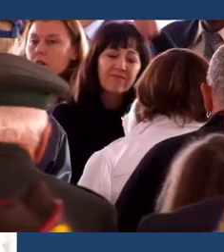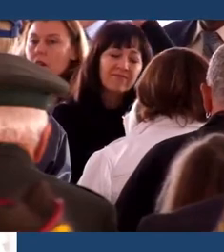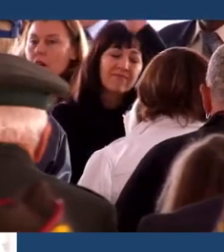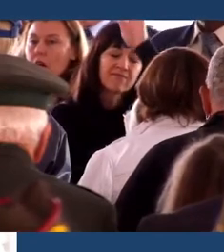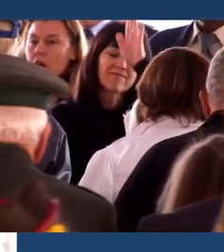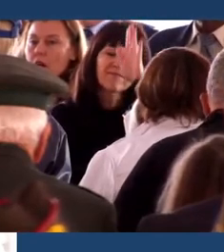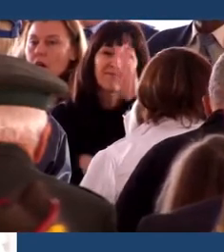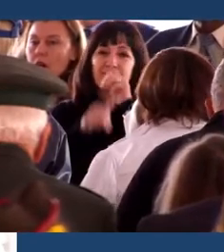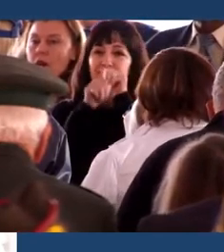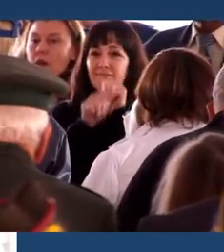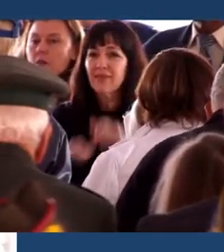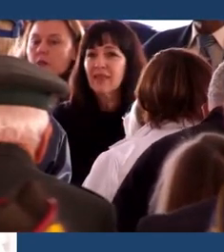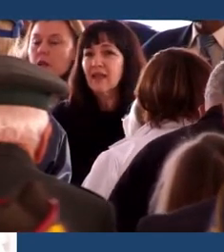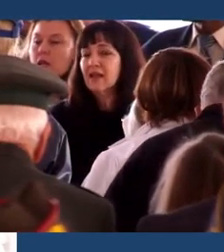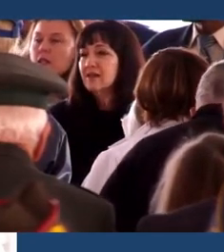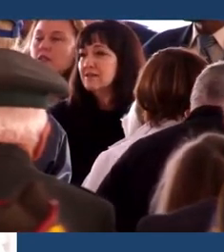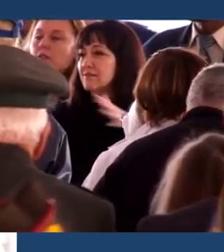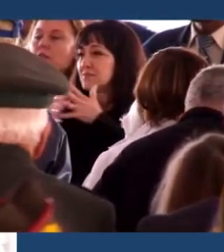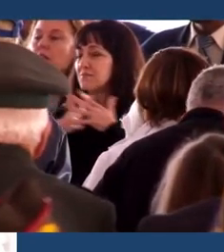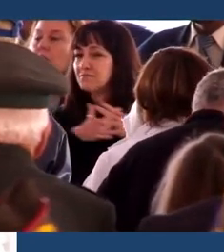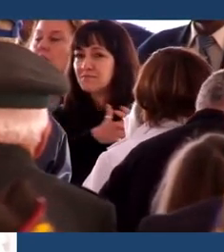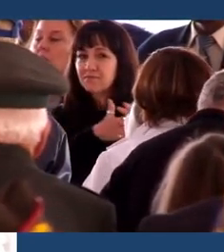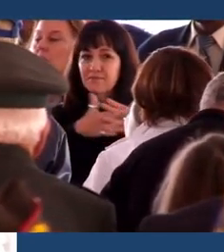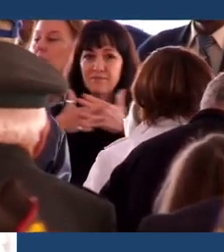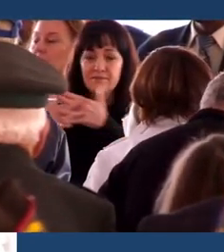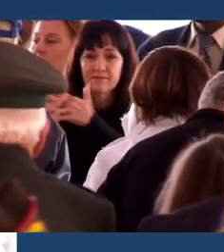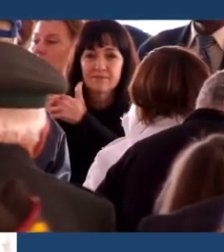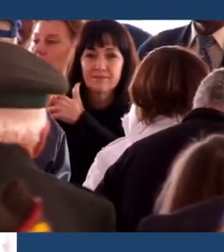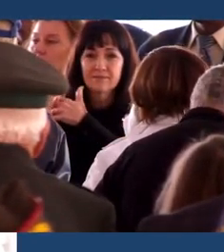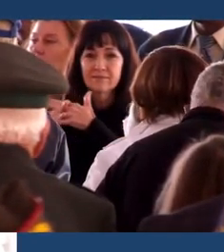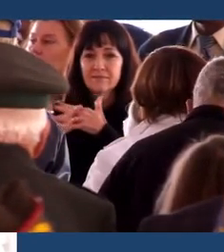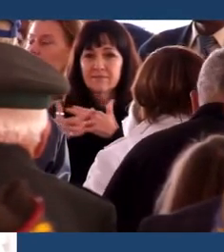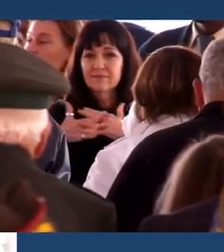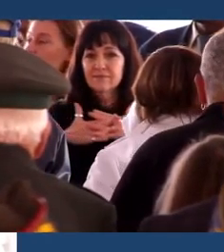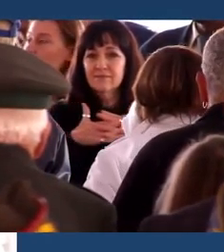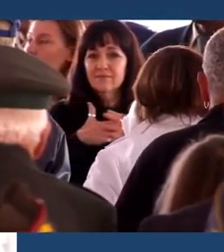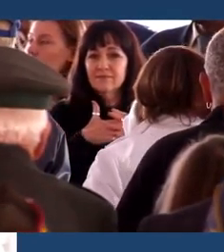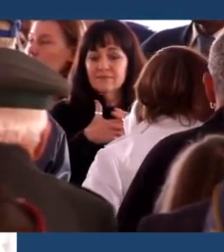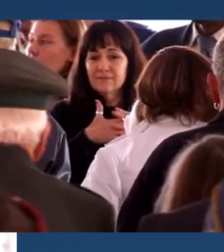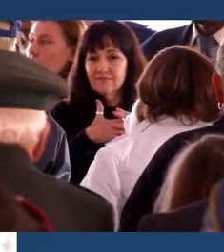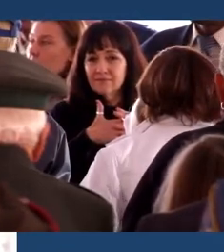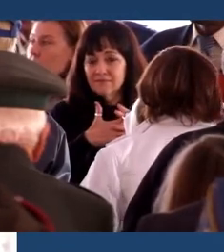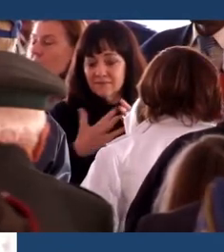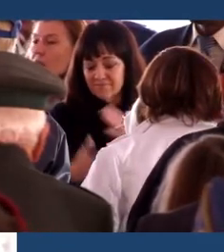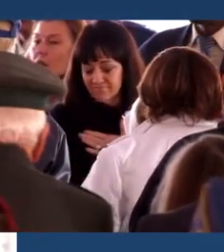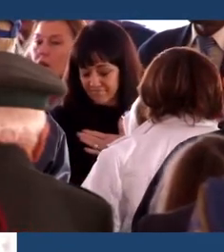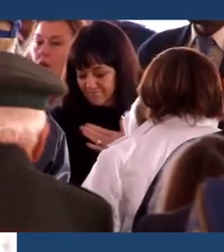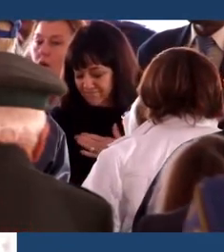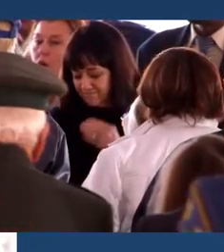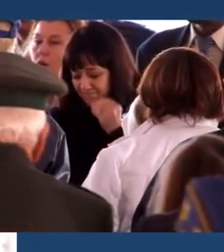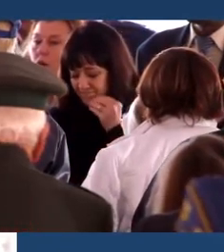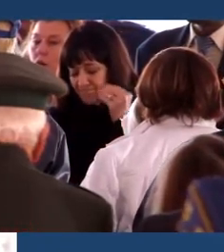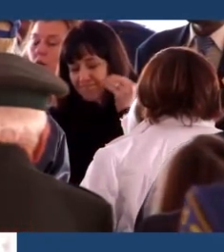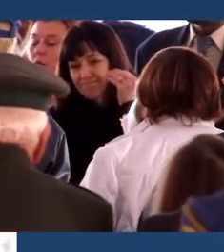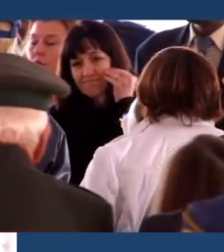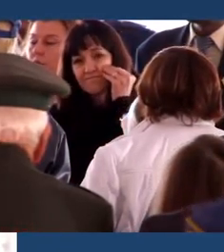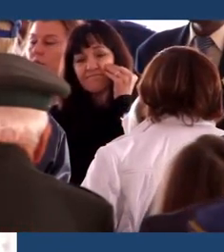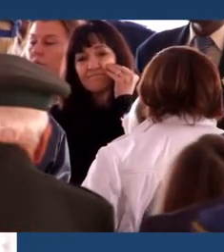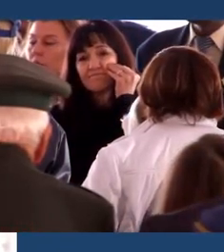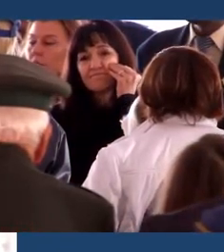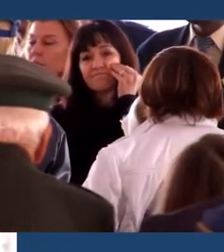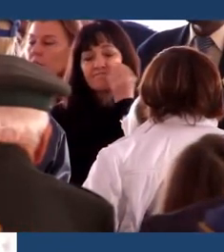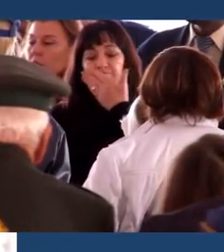foam. God bless America, my